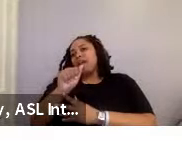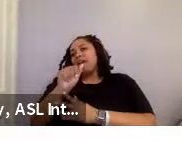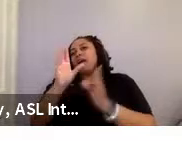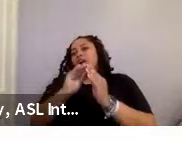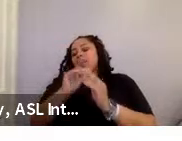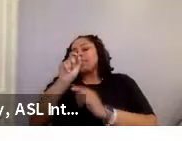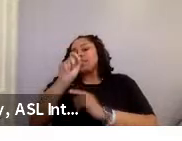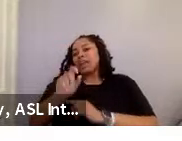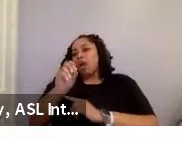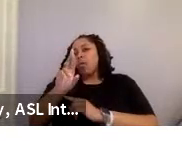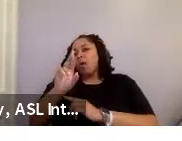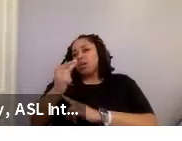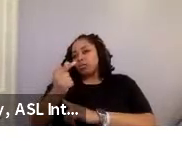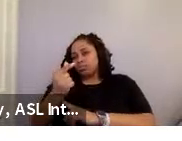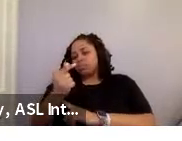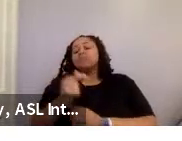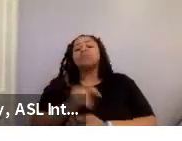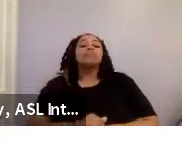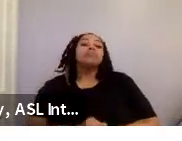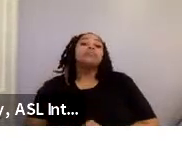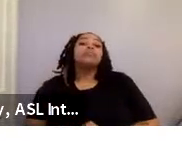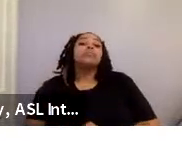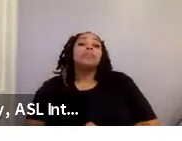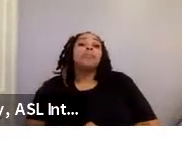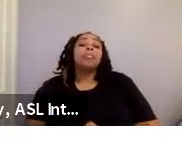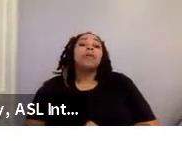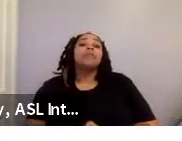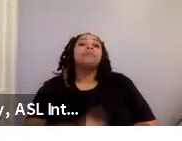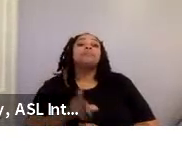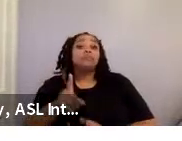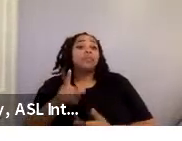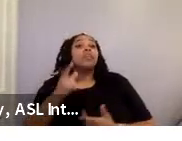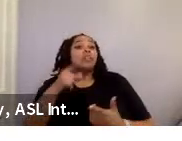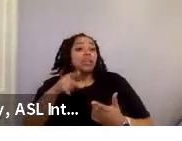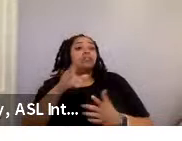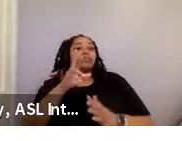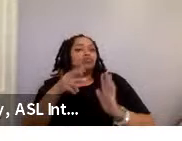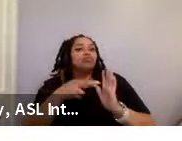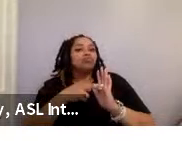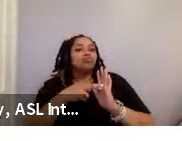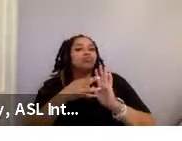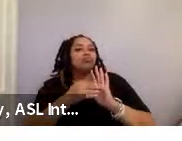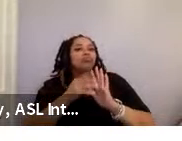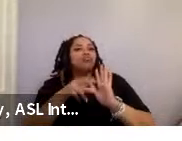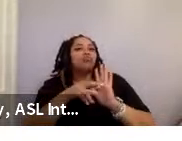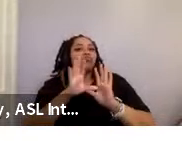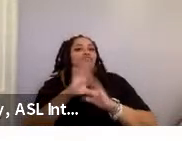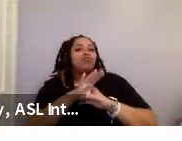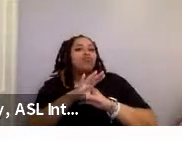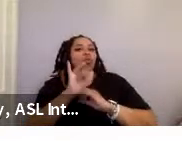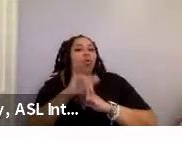webinars@adaconferences.org. Please note that today's webinar is being recorded.